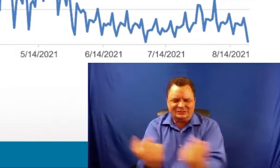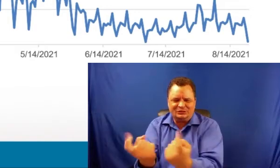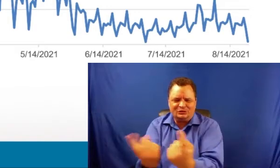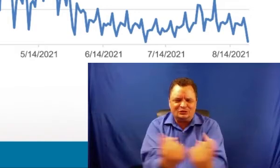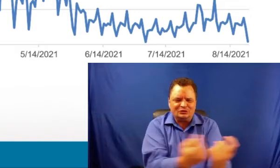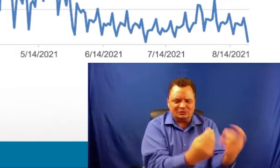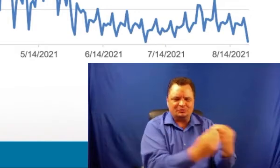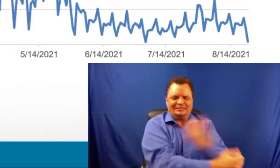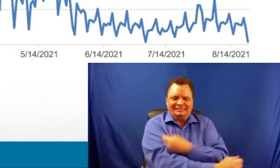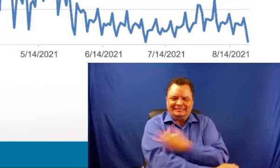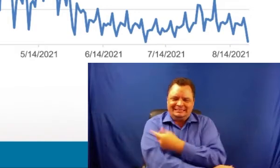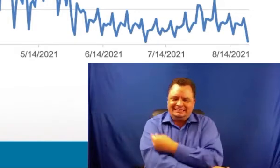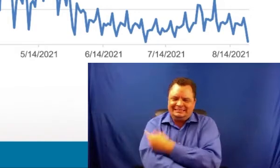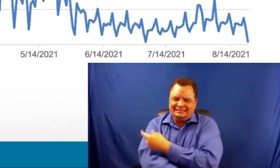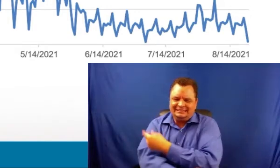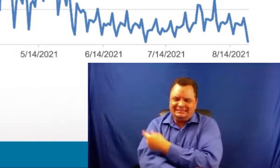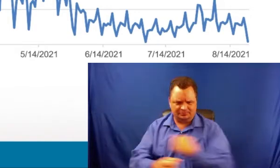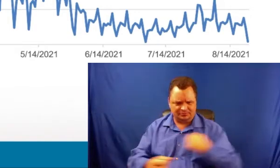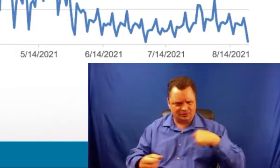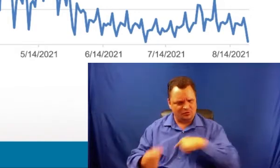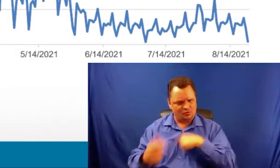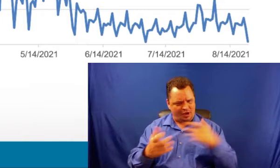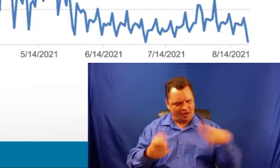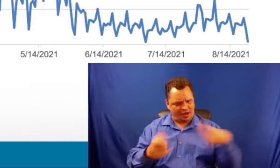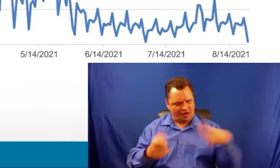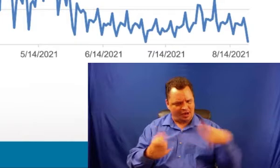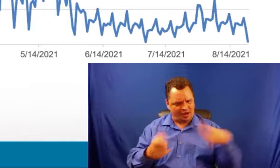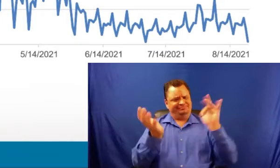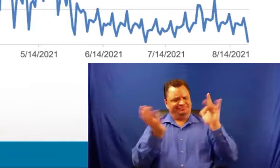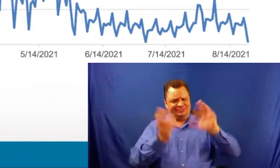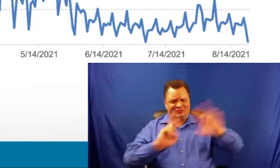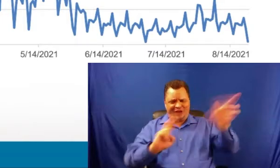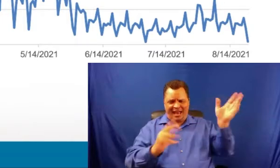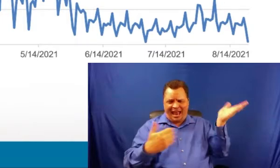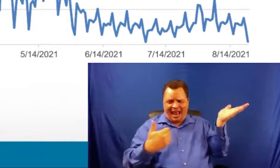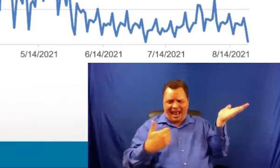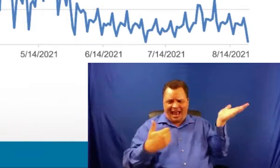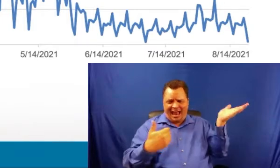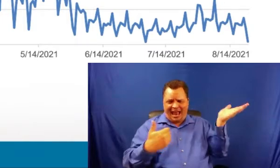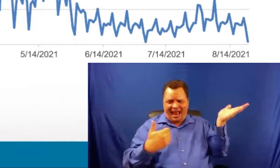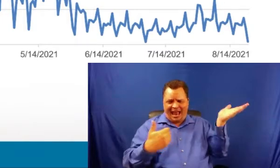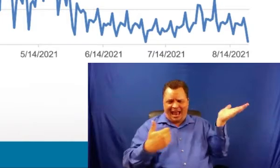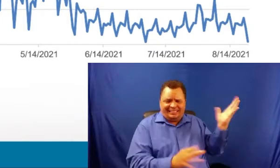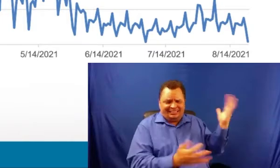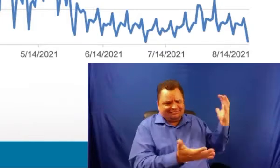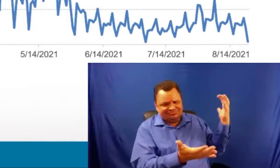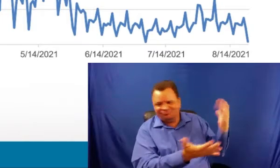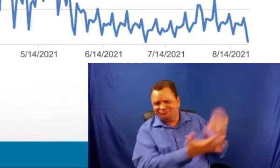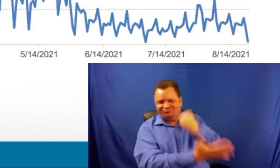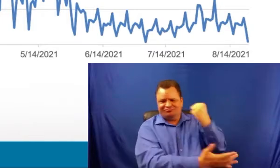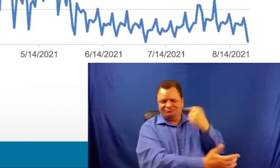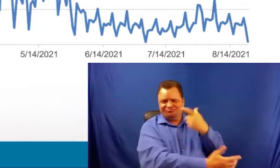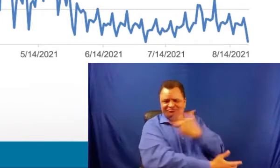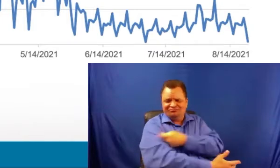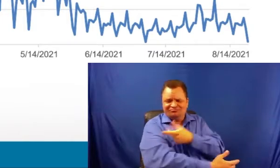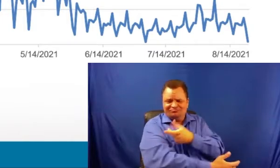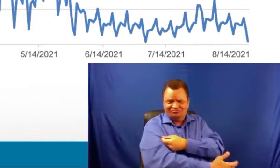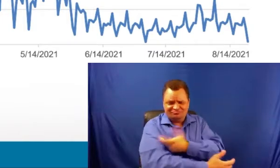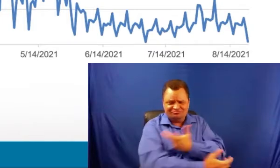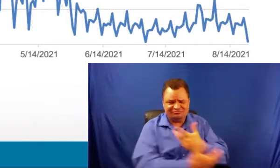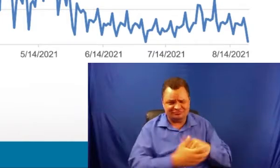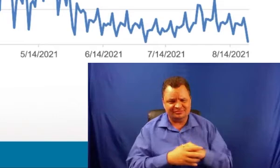advantage of this really powerful tool that we have to put this pandemic behind us. And next.